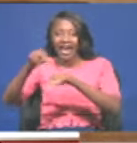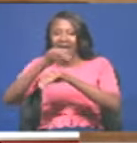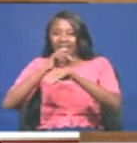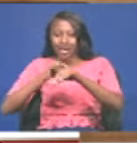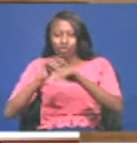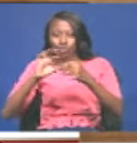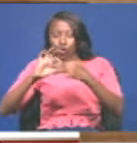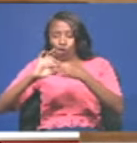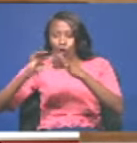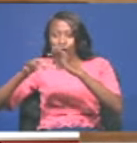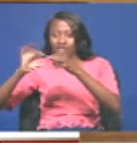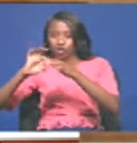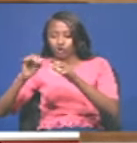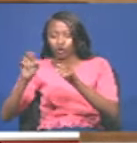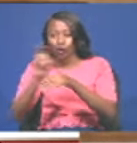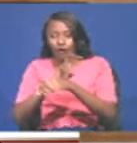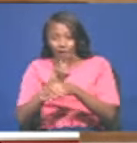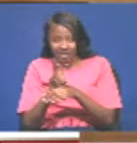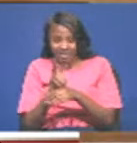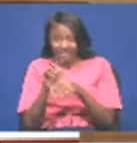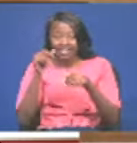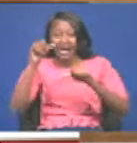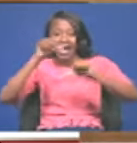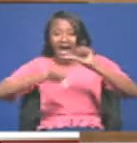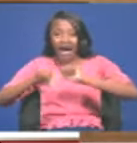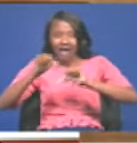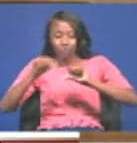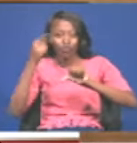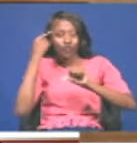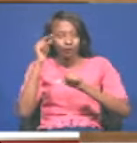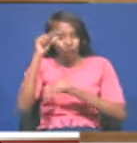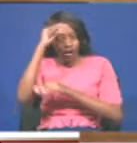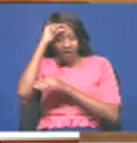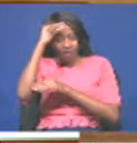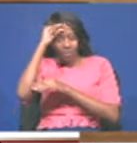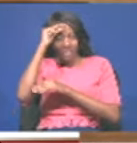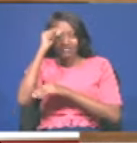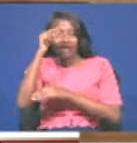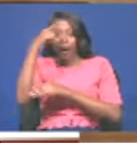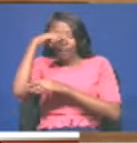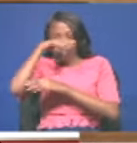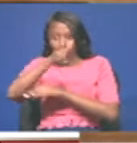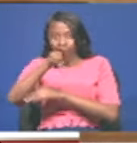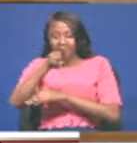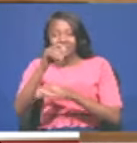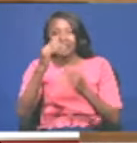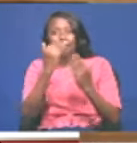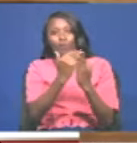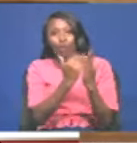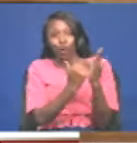the implementation of national government policies, programs, and projects.